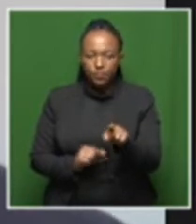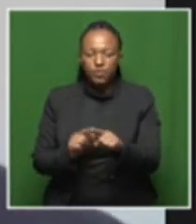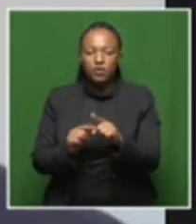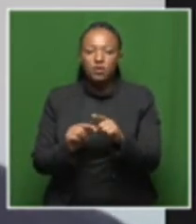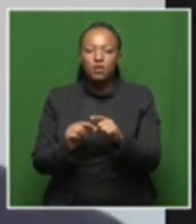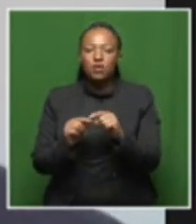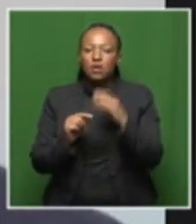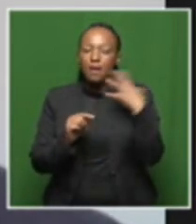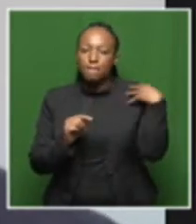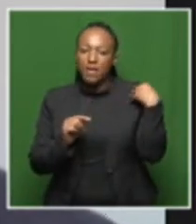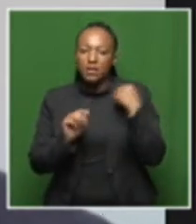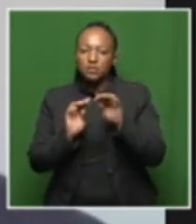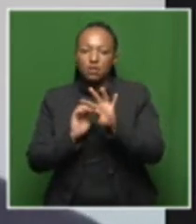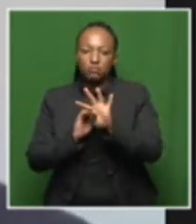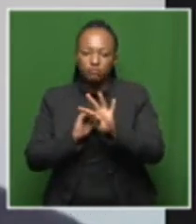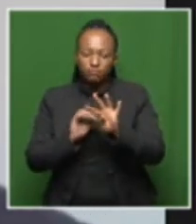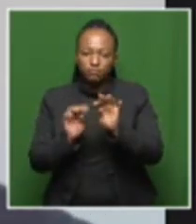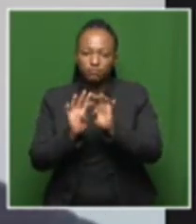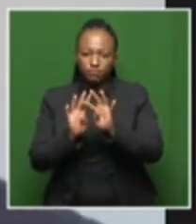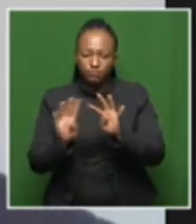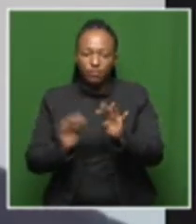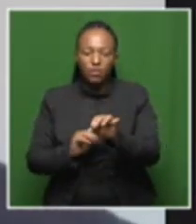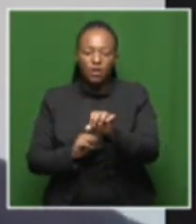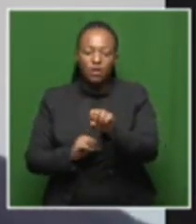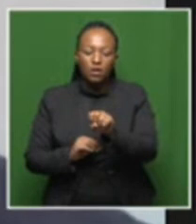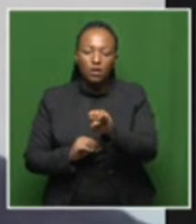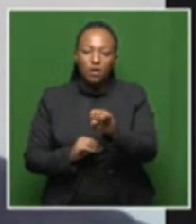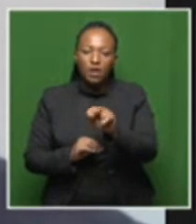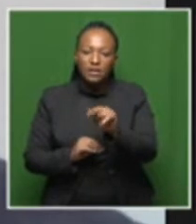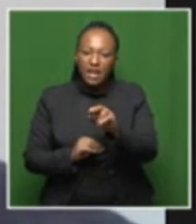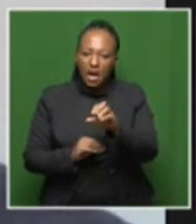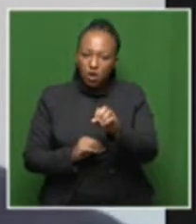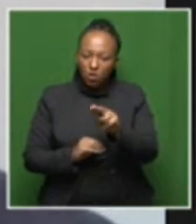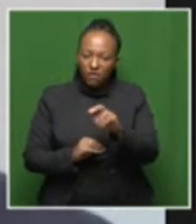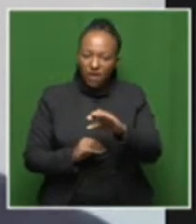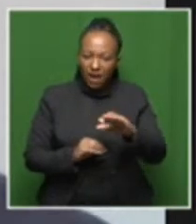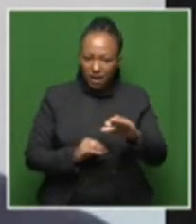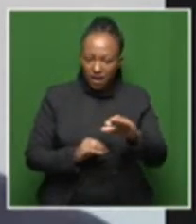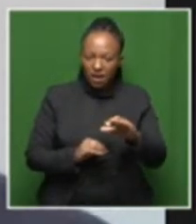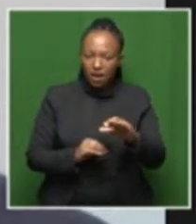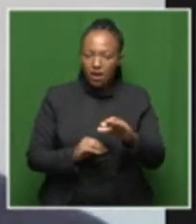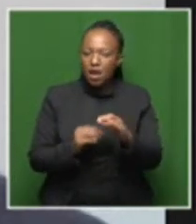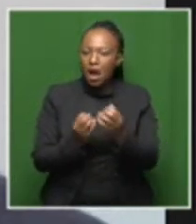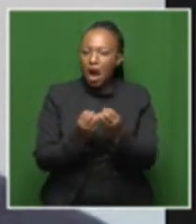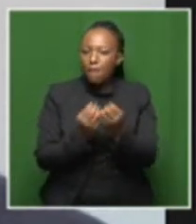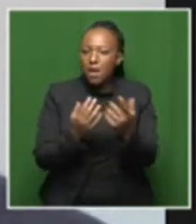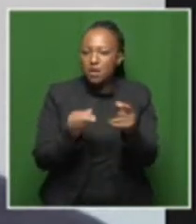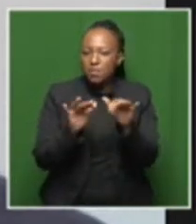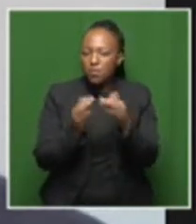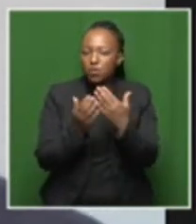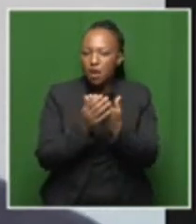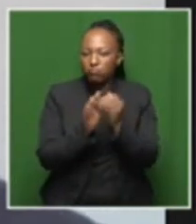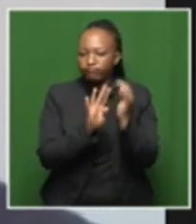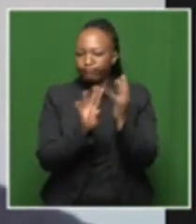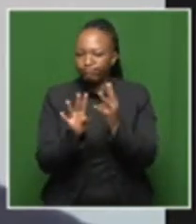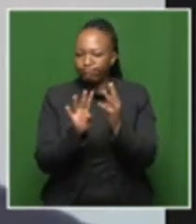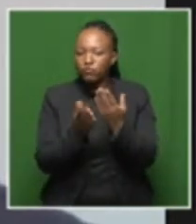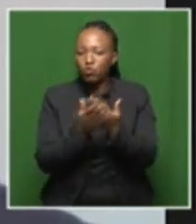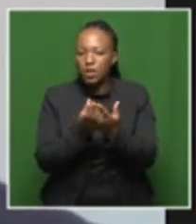of Sinovac. When can we start seeing an increased number of people actually taking the vaccine